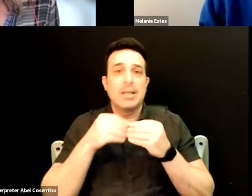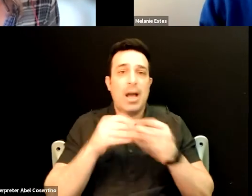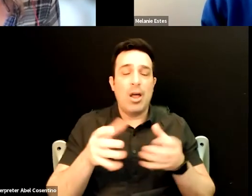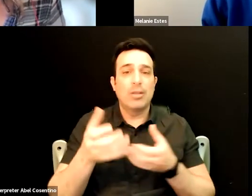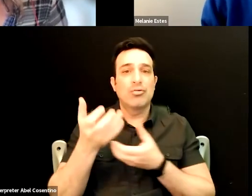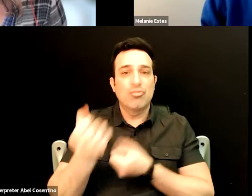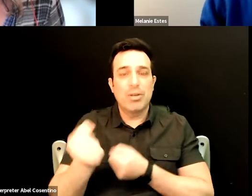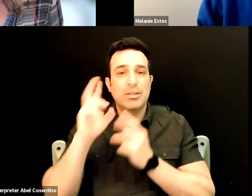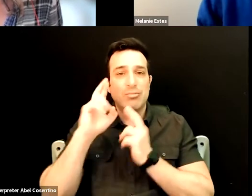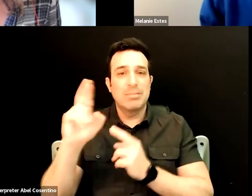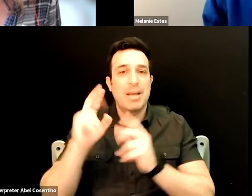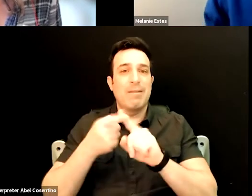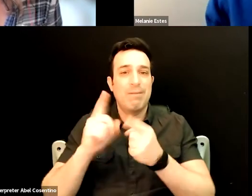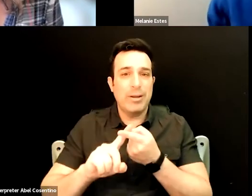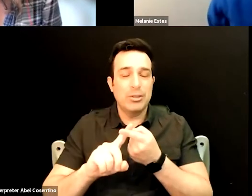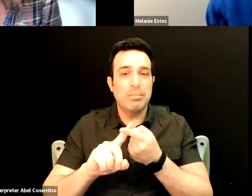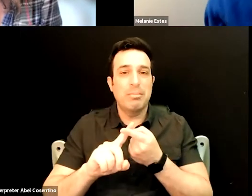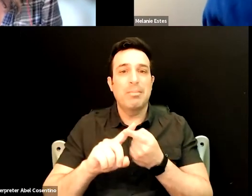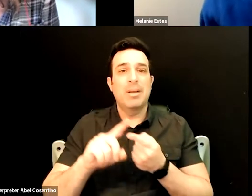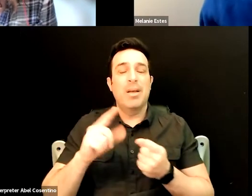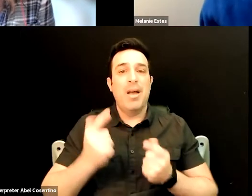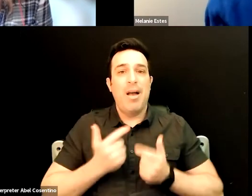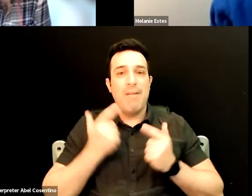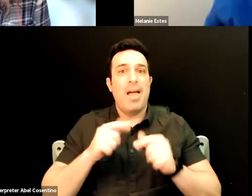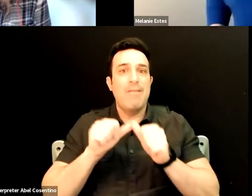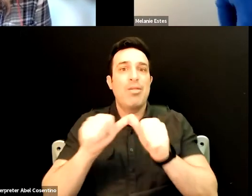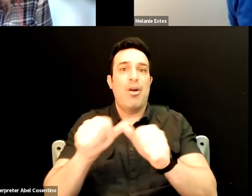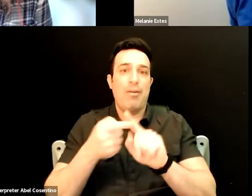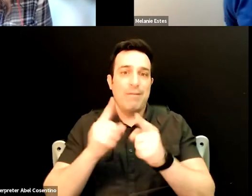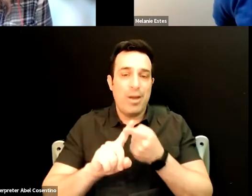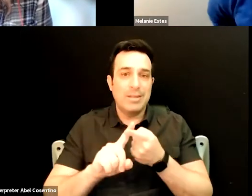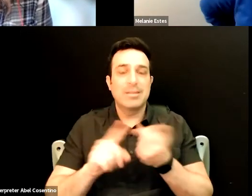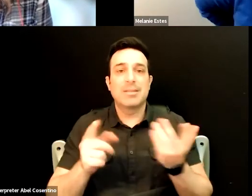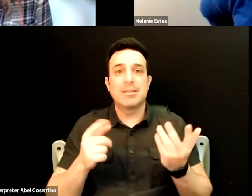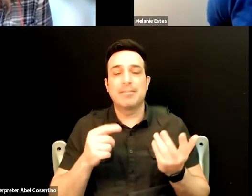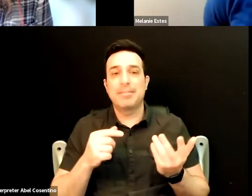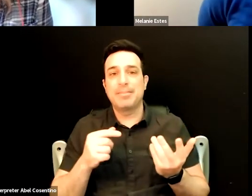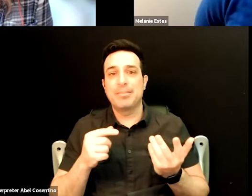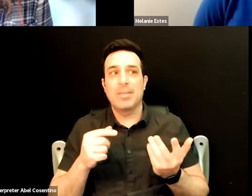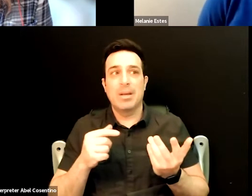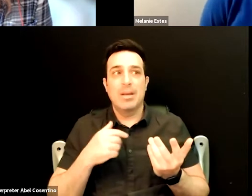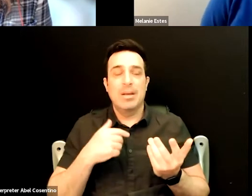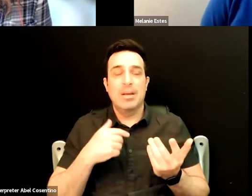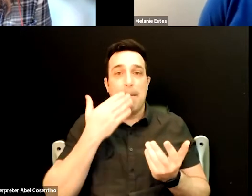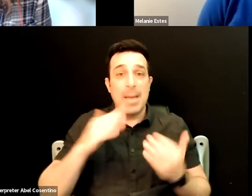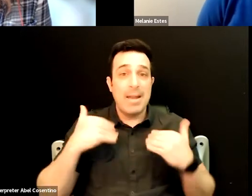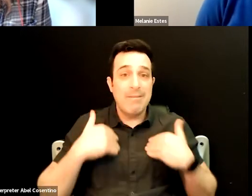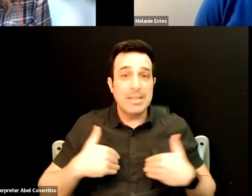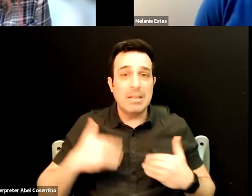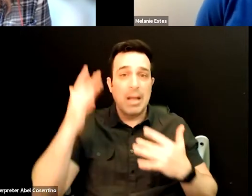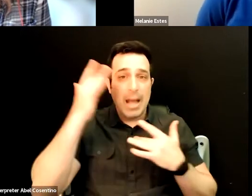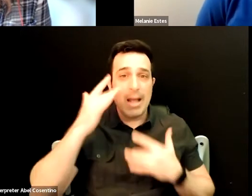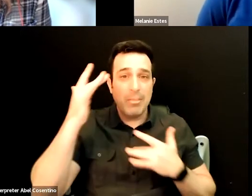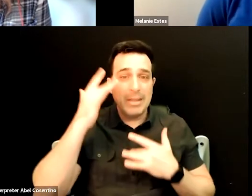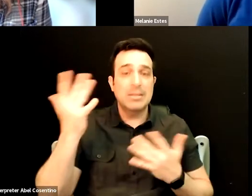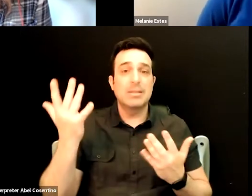and respect of friendship of lifelong friends. I experienced really bad physical ailments and